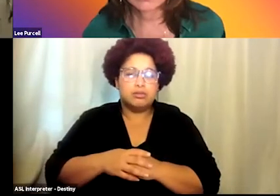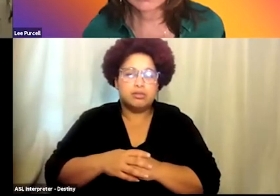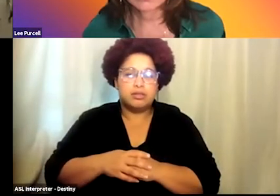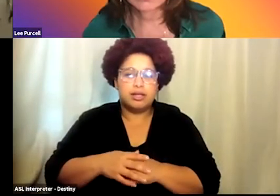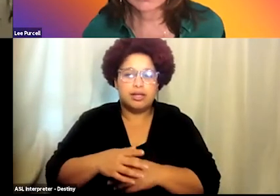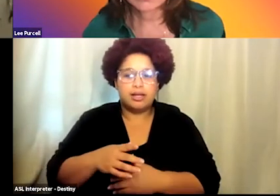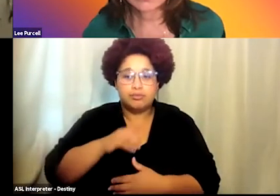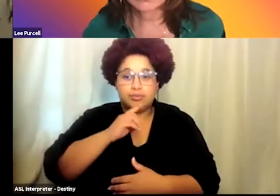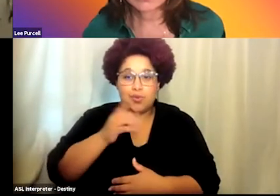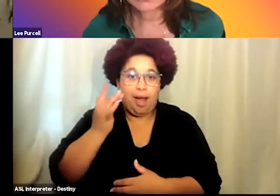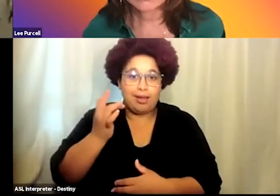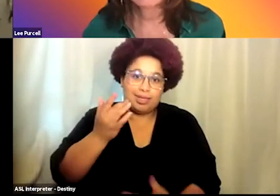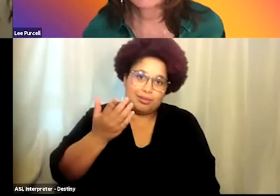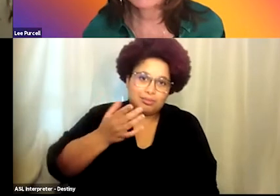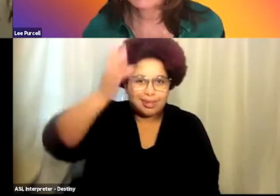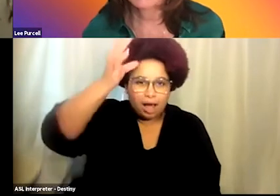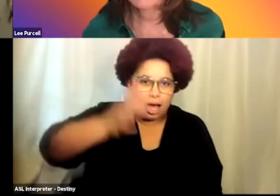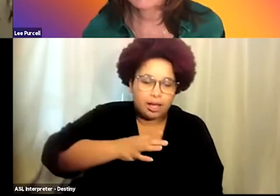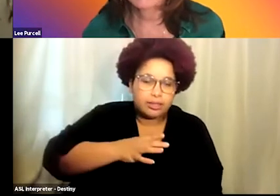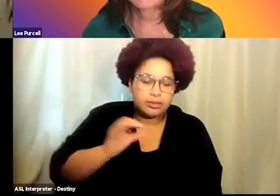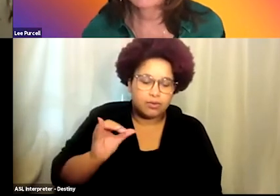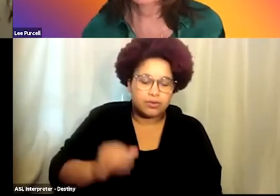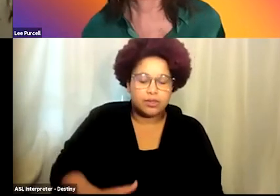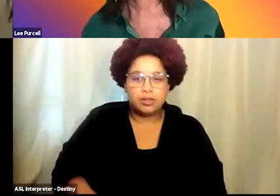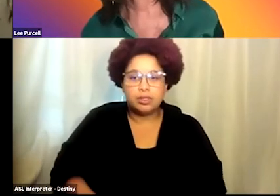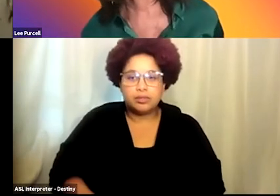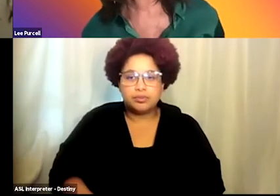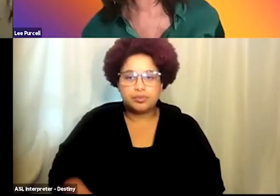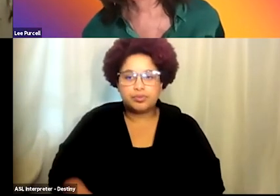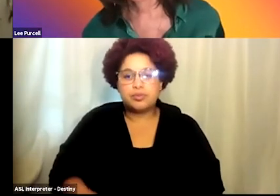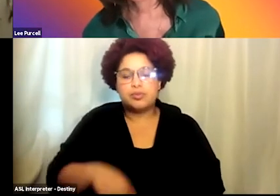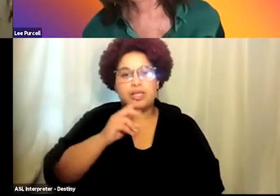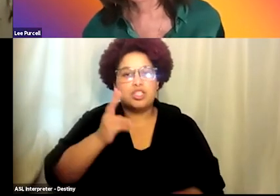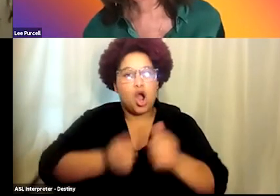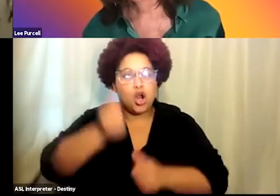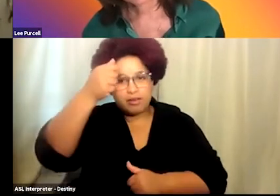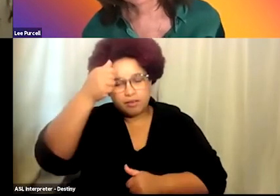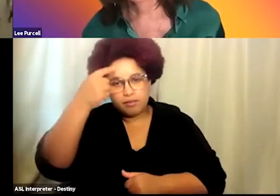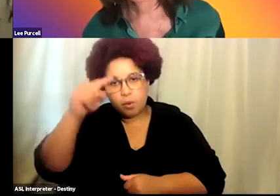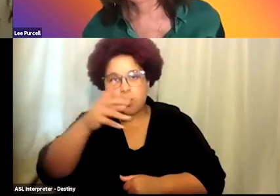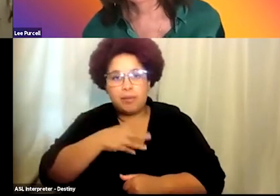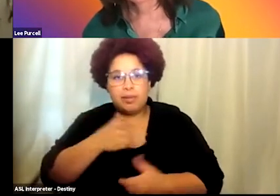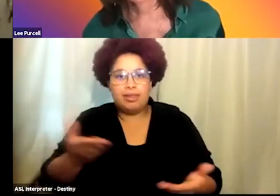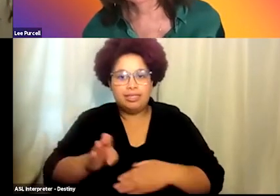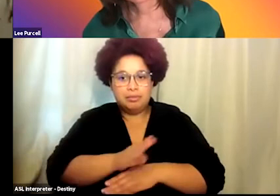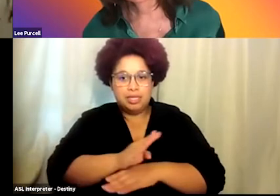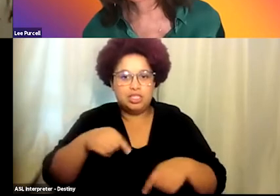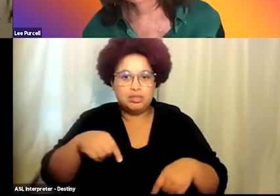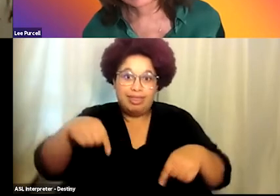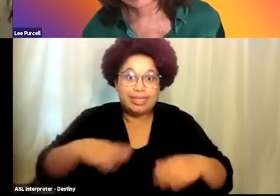pretty sure that's because I'm a guy, right? It's so much harder for women in this business, certainly in this